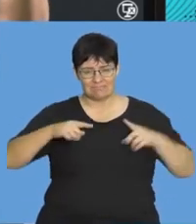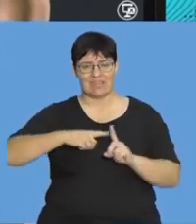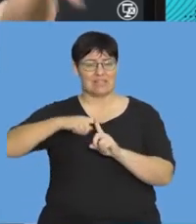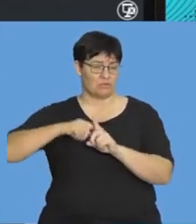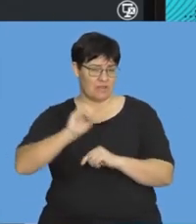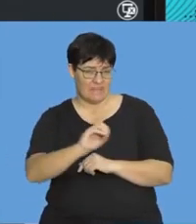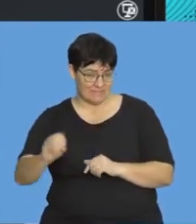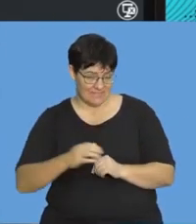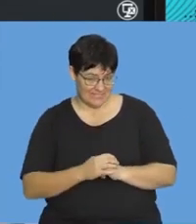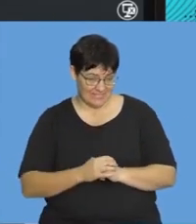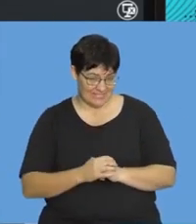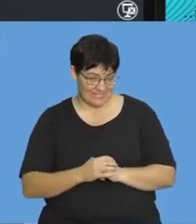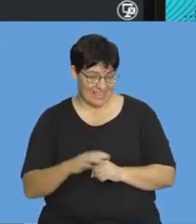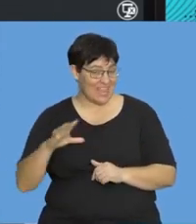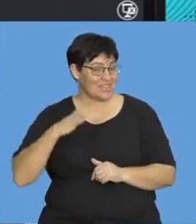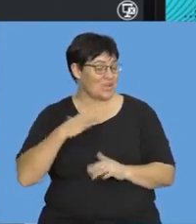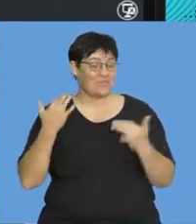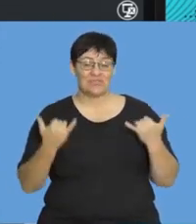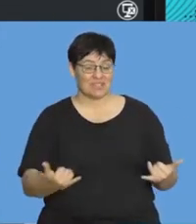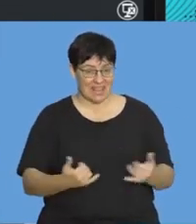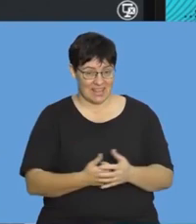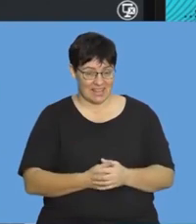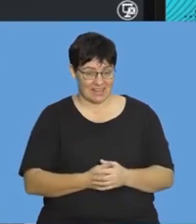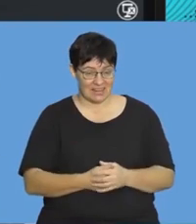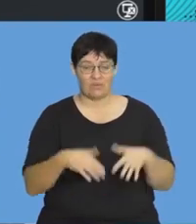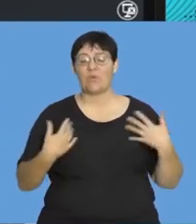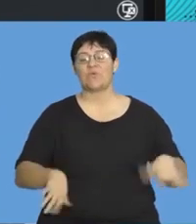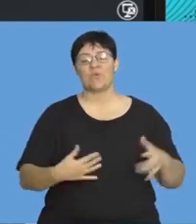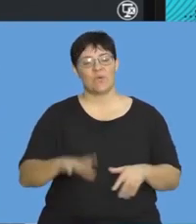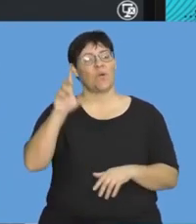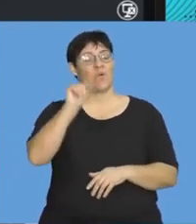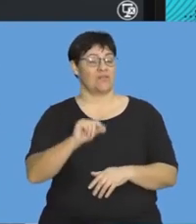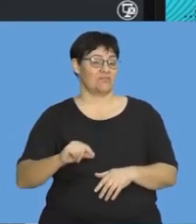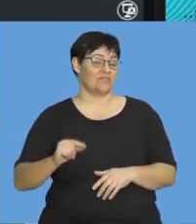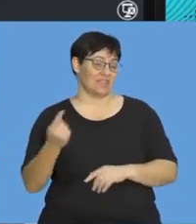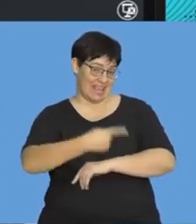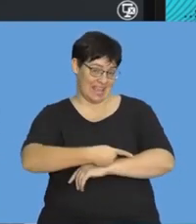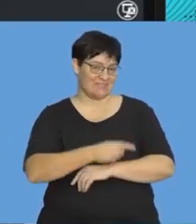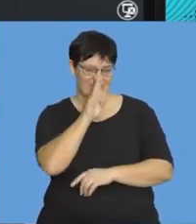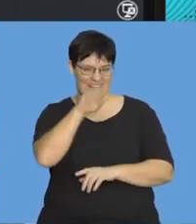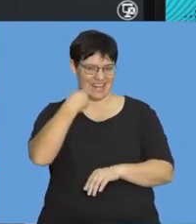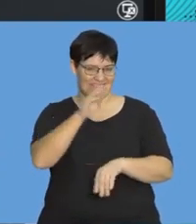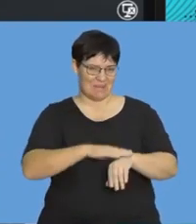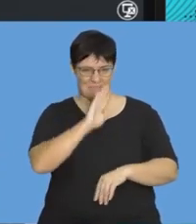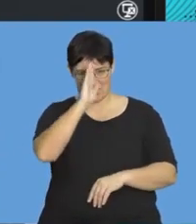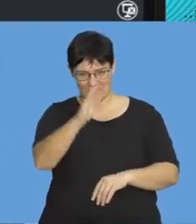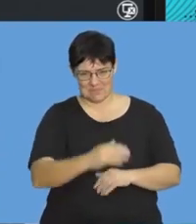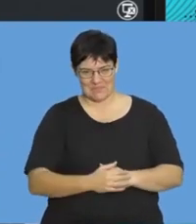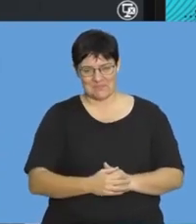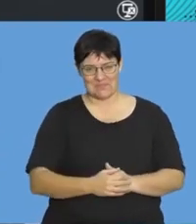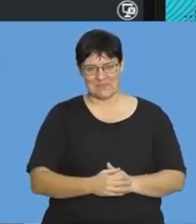things. Okay, that's all for us from today. Have a wonderful day, Life Sciences. We'll see you next time. Bye-bye.